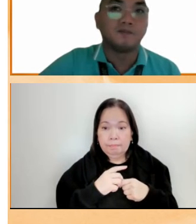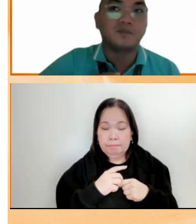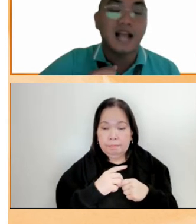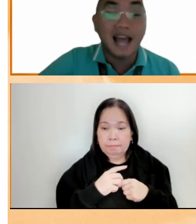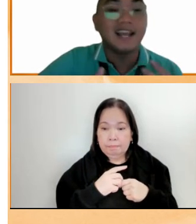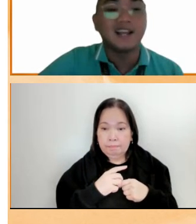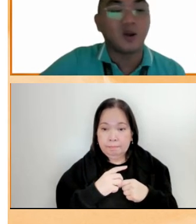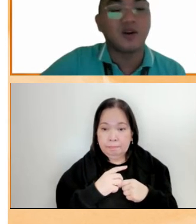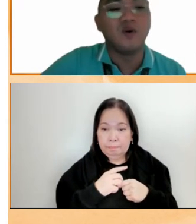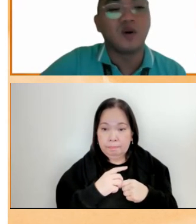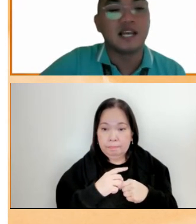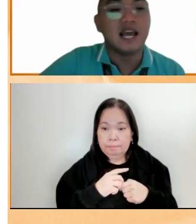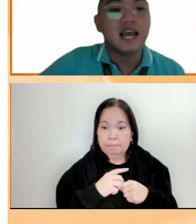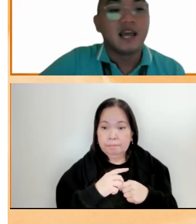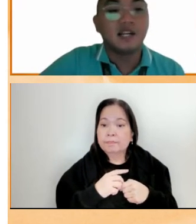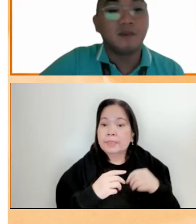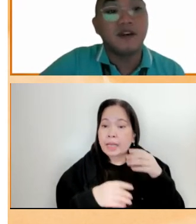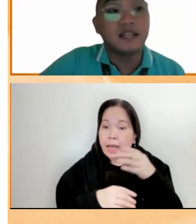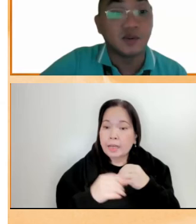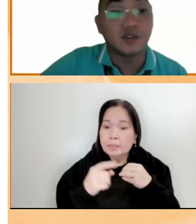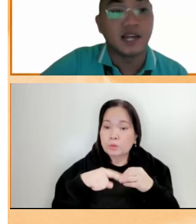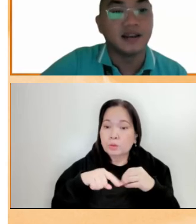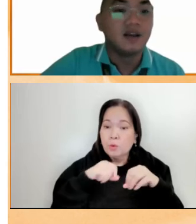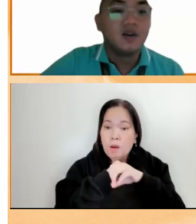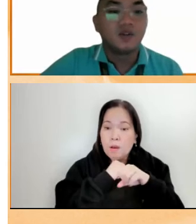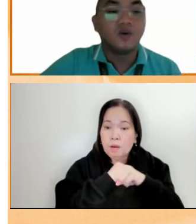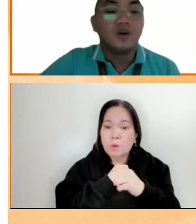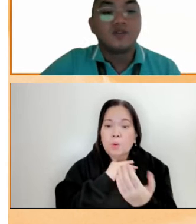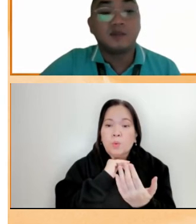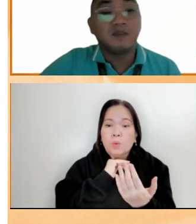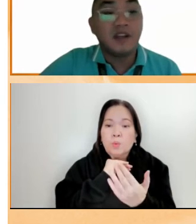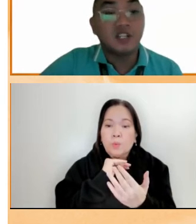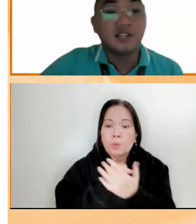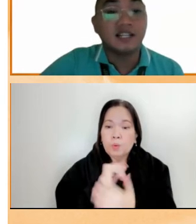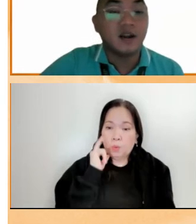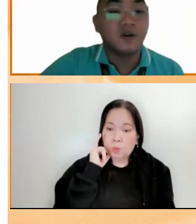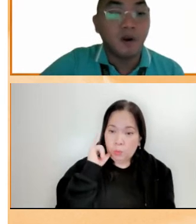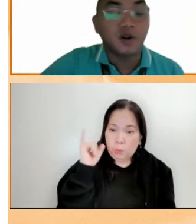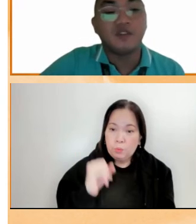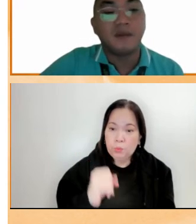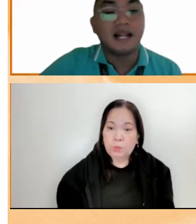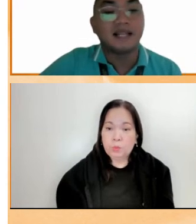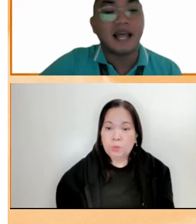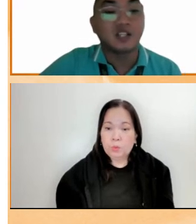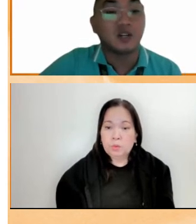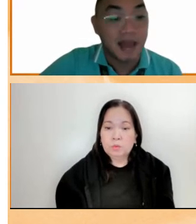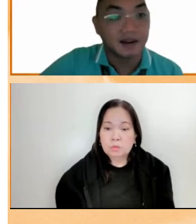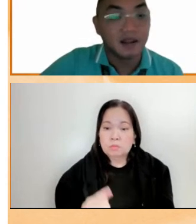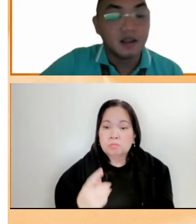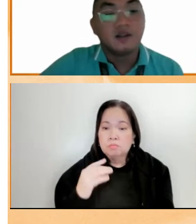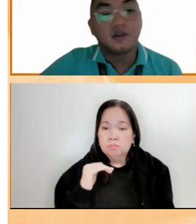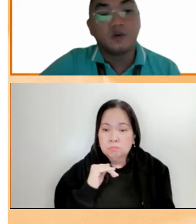um, adding into our advocacy is that preventing suicide. So suicide prevention is an integral part of the mental health action